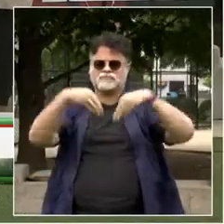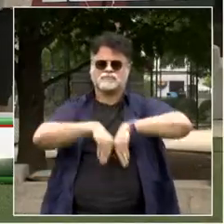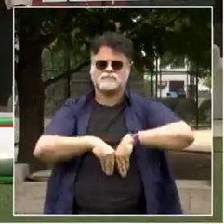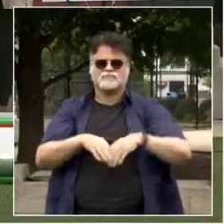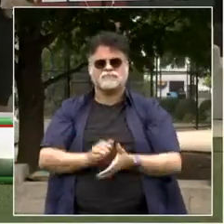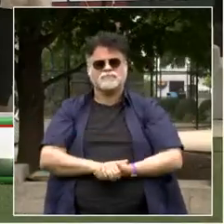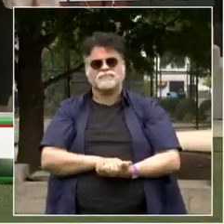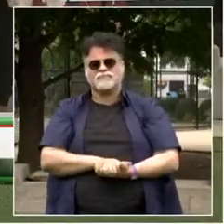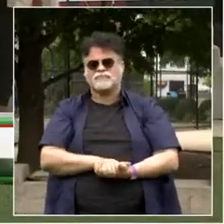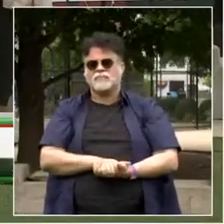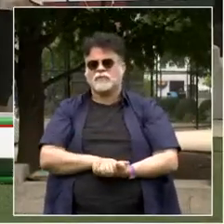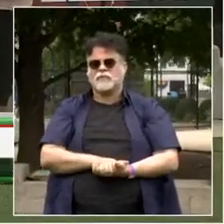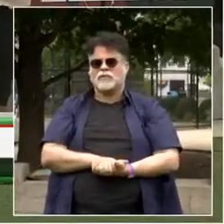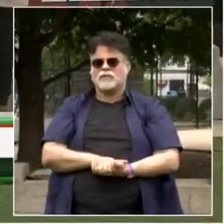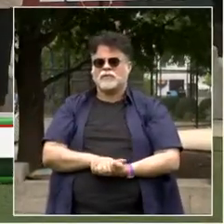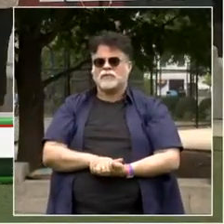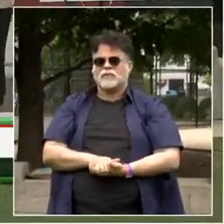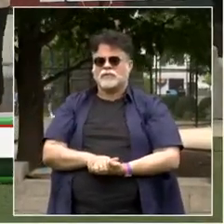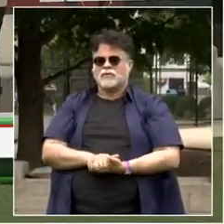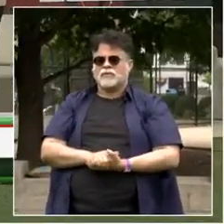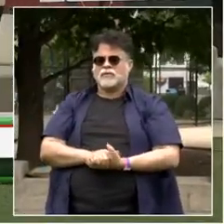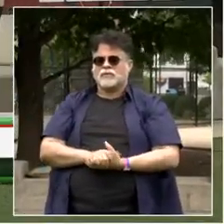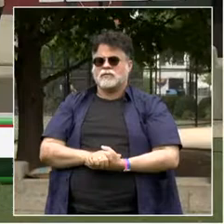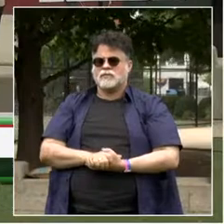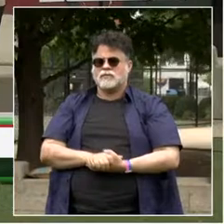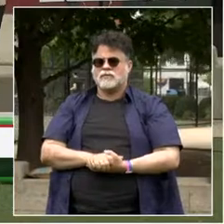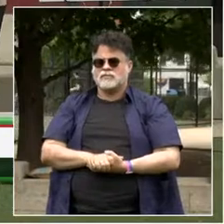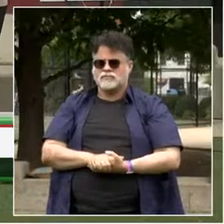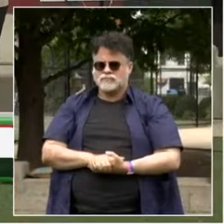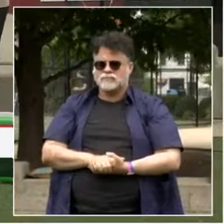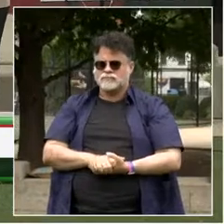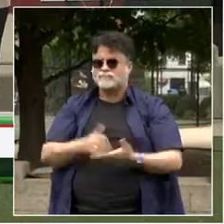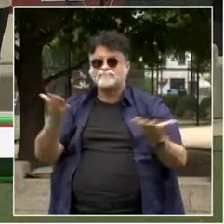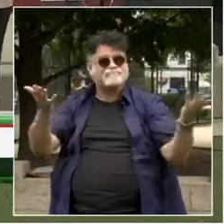Ladies and gentlemen, we're excited to get to work, so let's break ground.